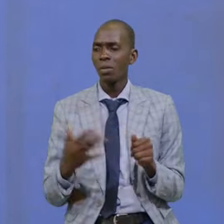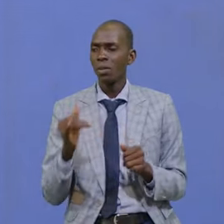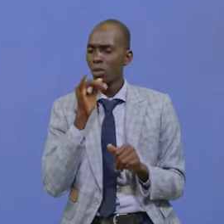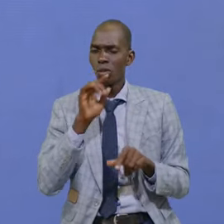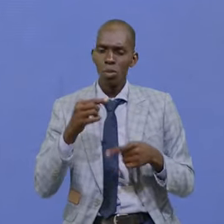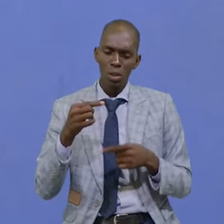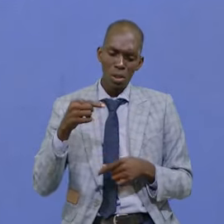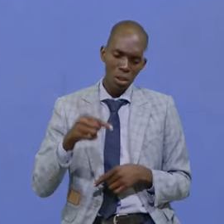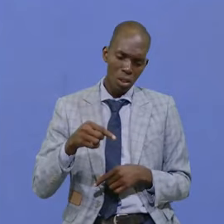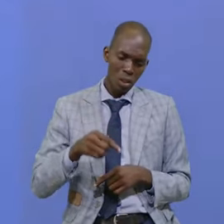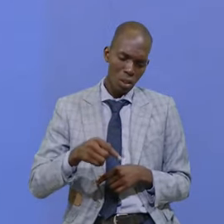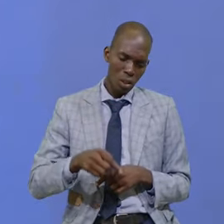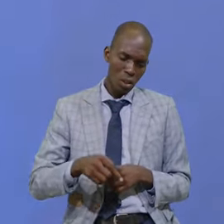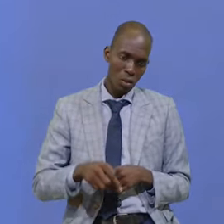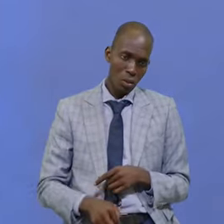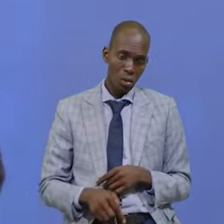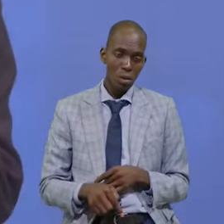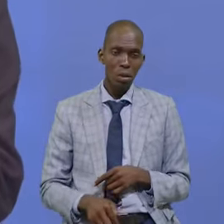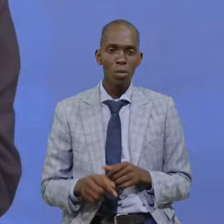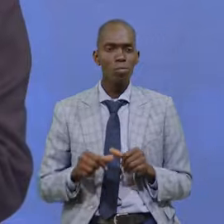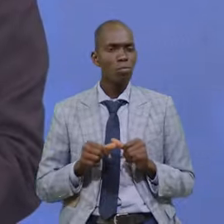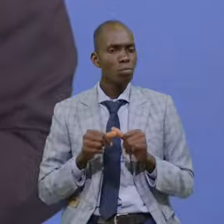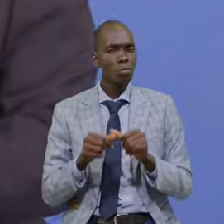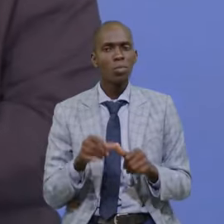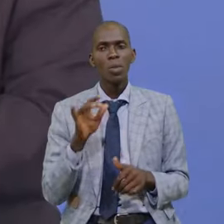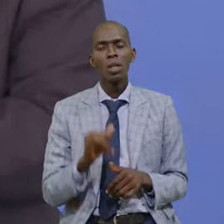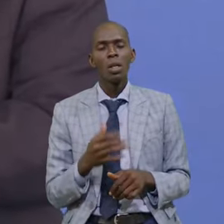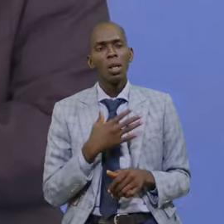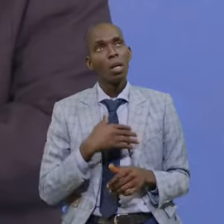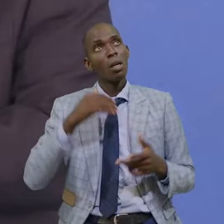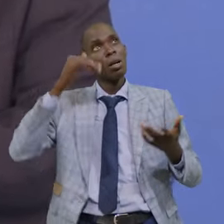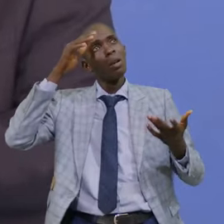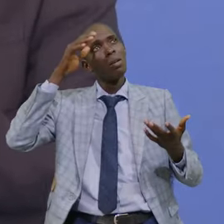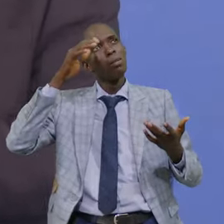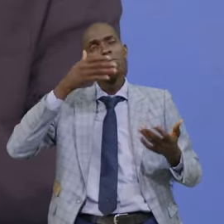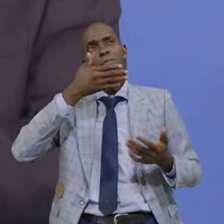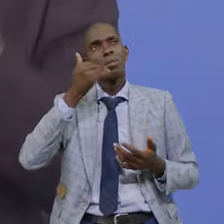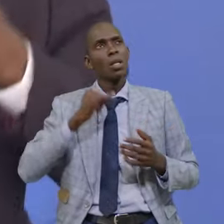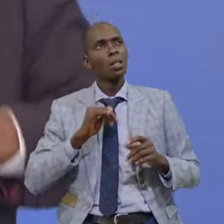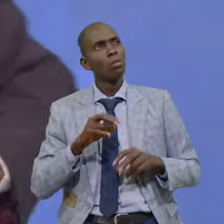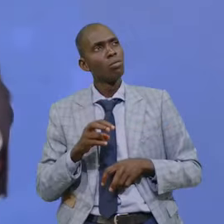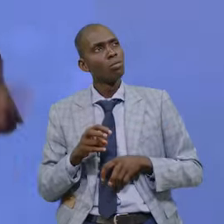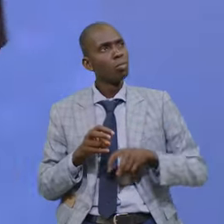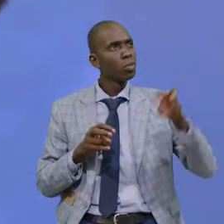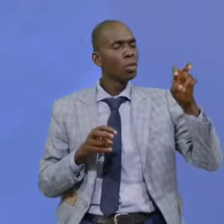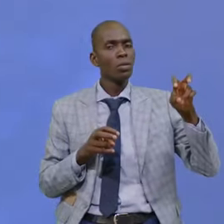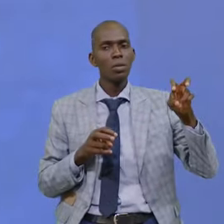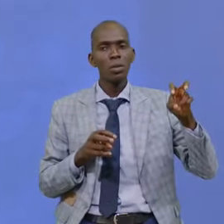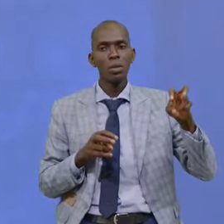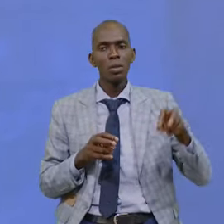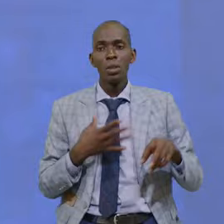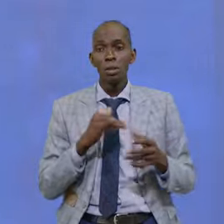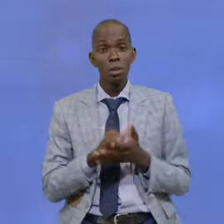down. Going down the drain. And then they begin to look outside. And they go. They say, I'm